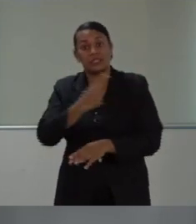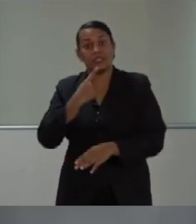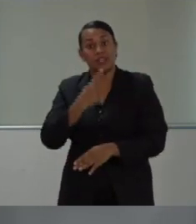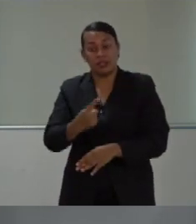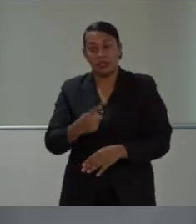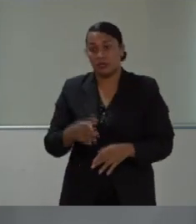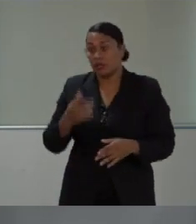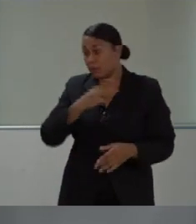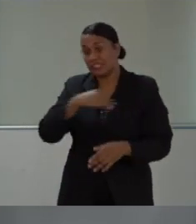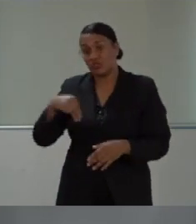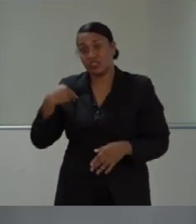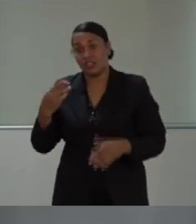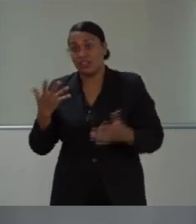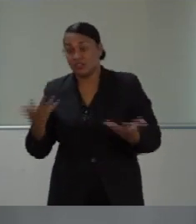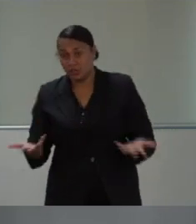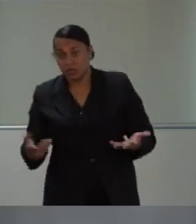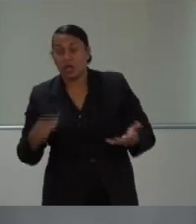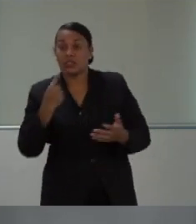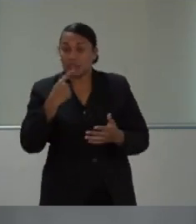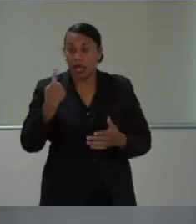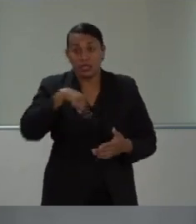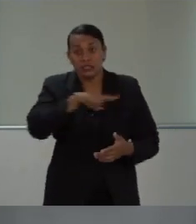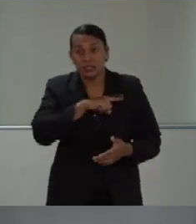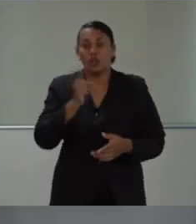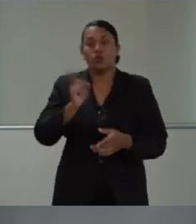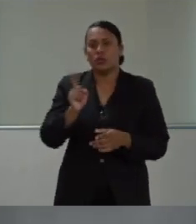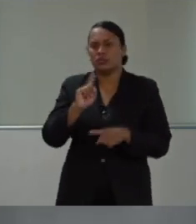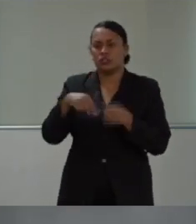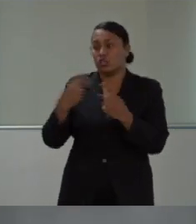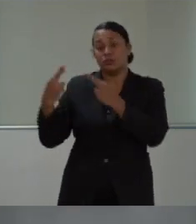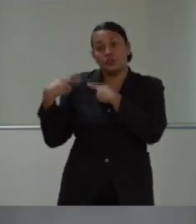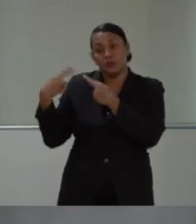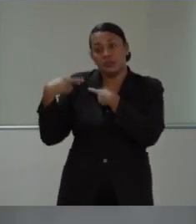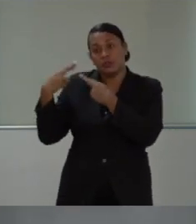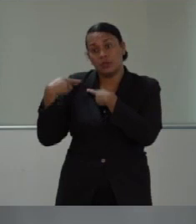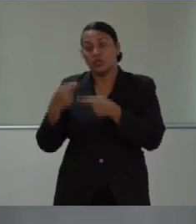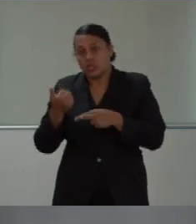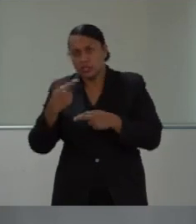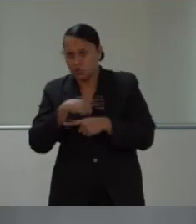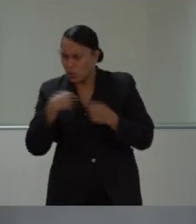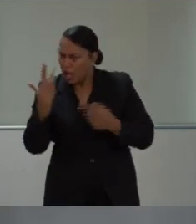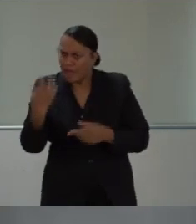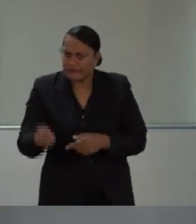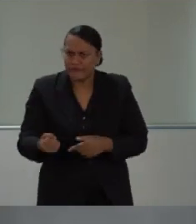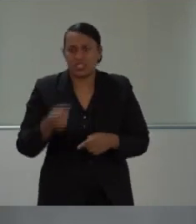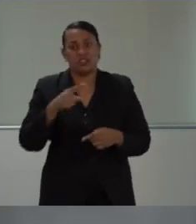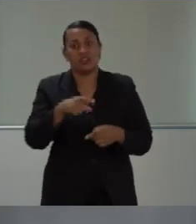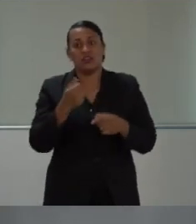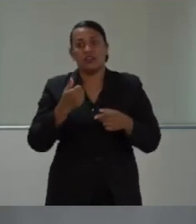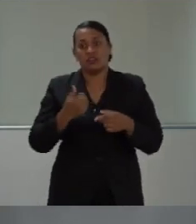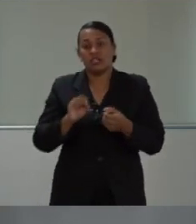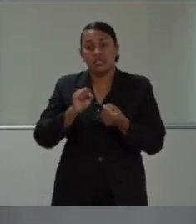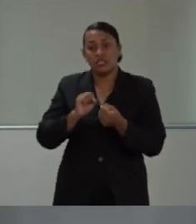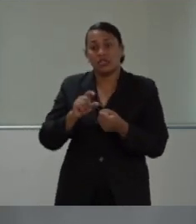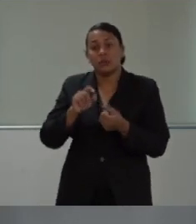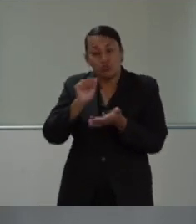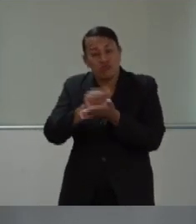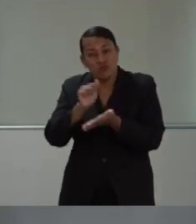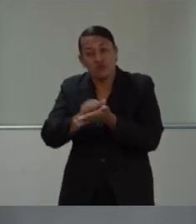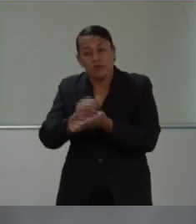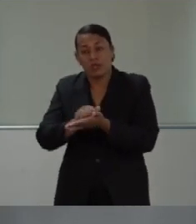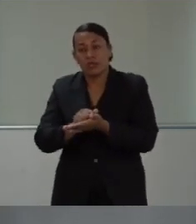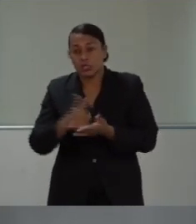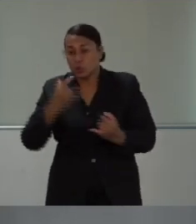health authorities have been telling us about being responsible. We have a fluid situation that we have, and that will